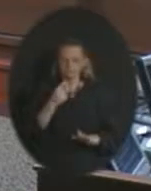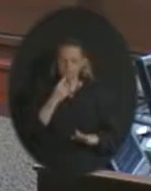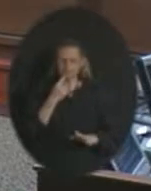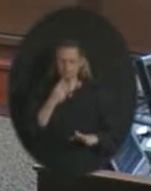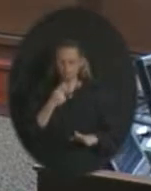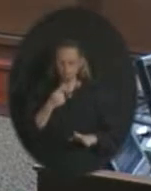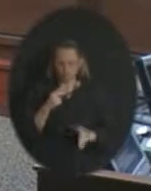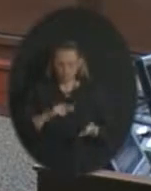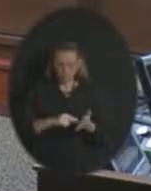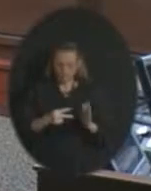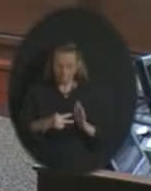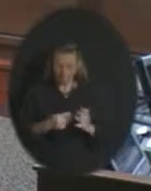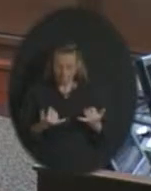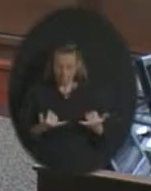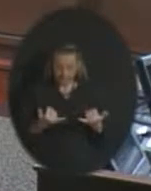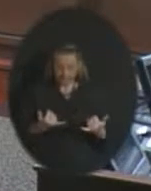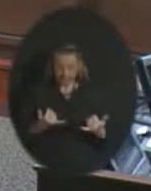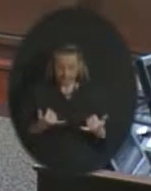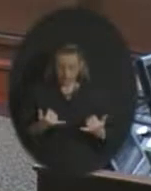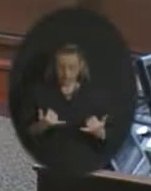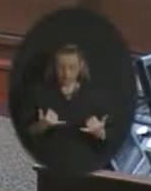that currently